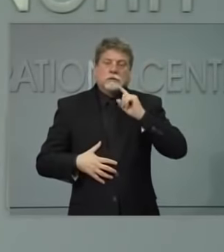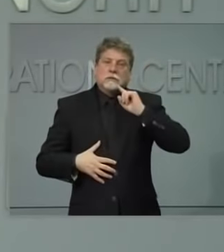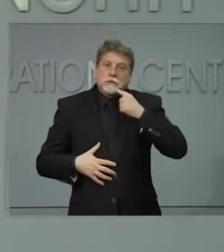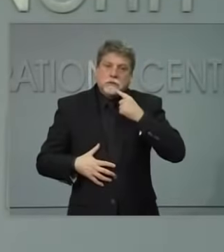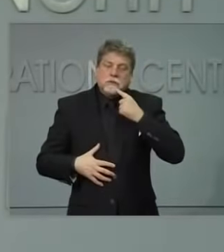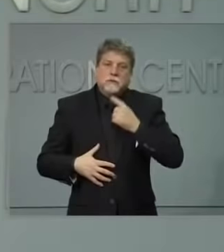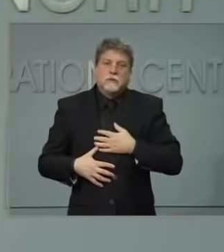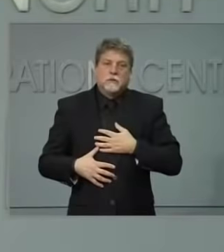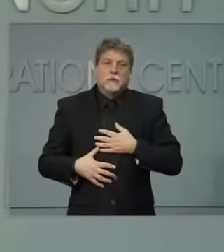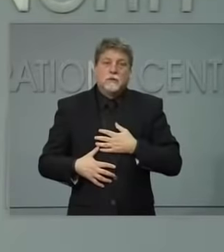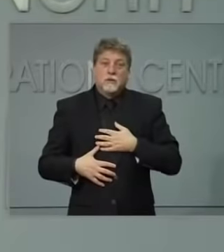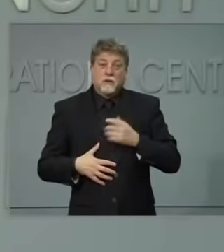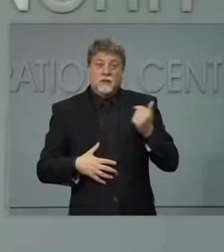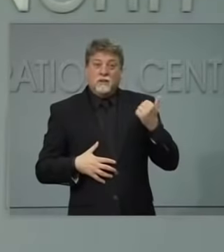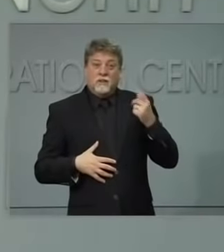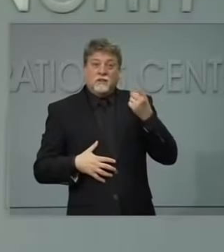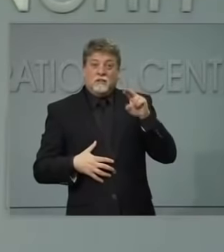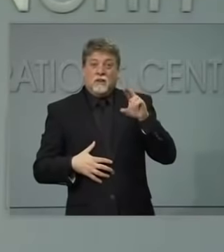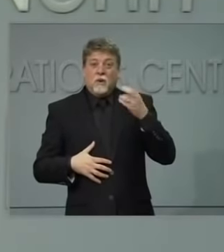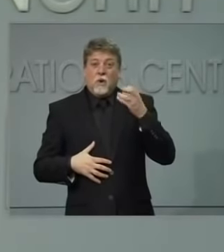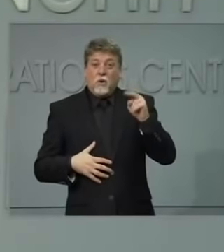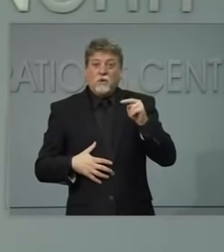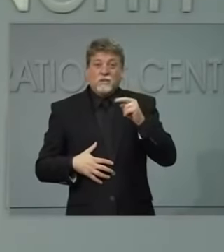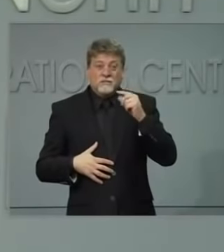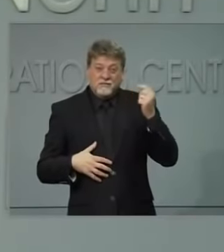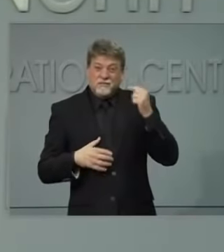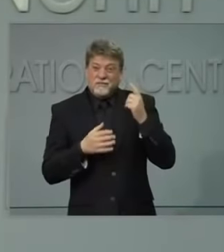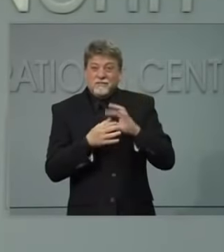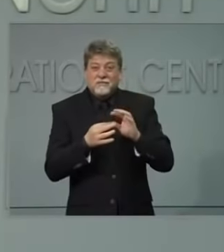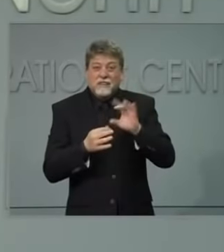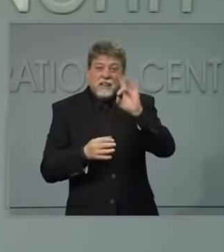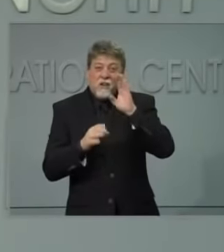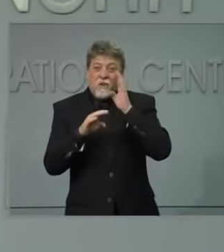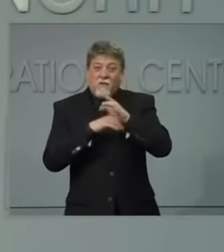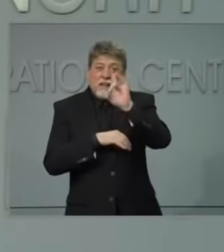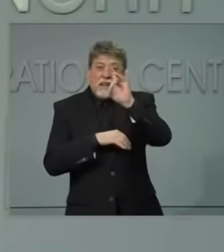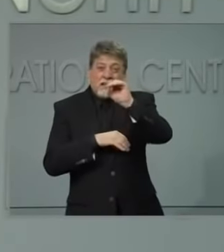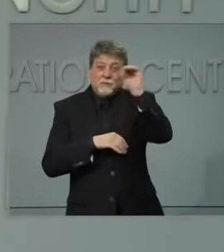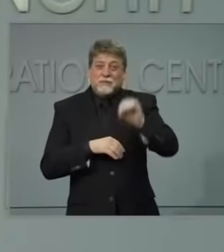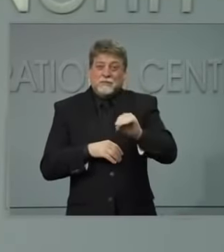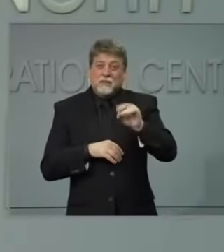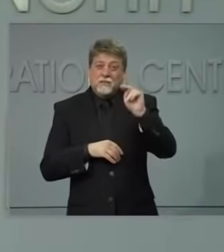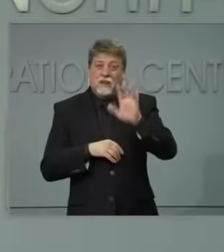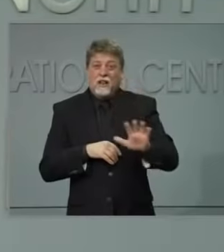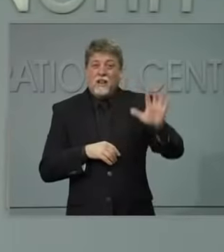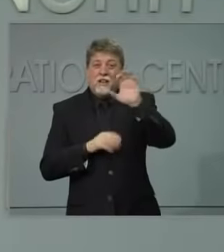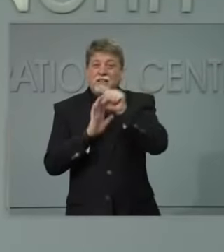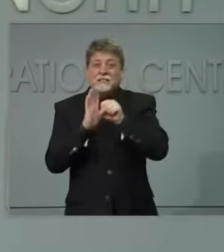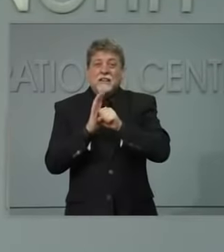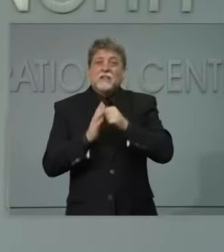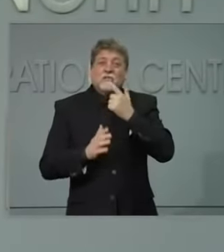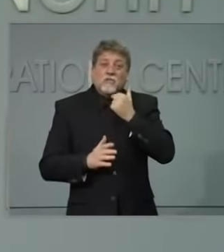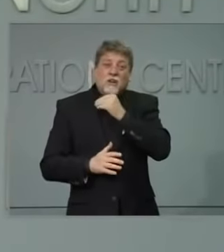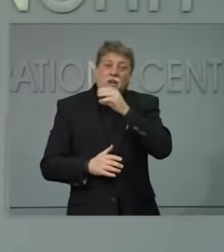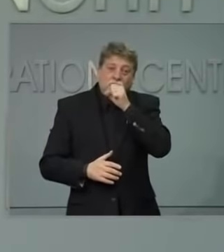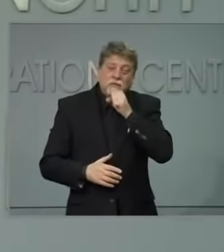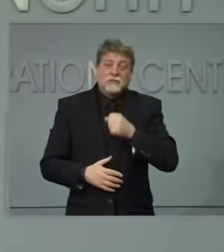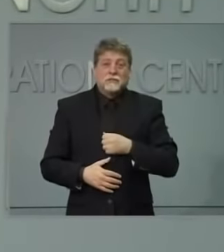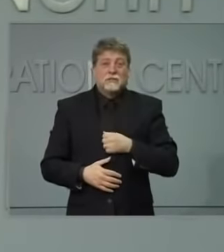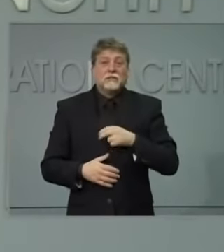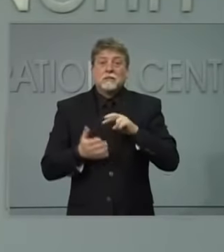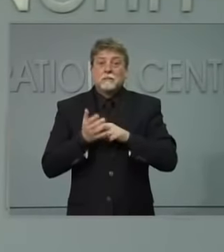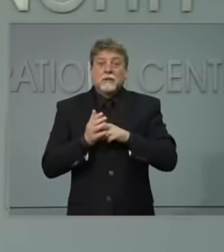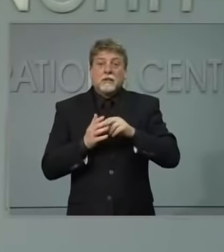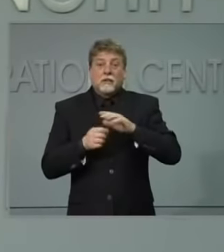than 80% of our counties are in the orange and red categories. The virus is upon us with a